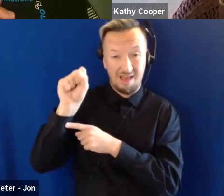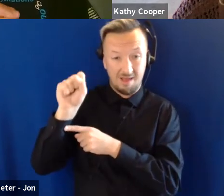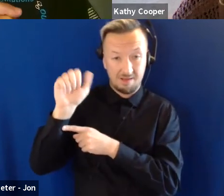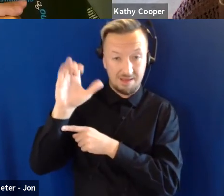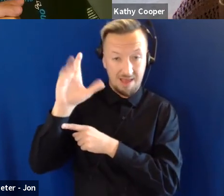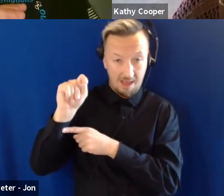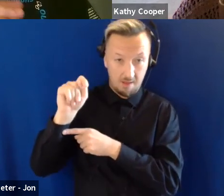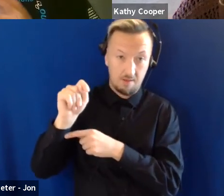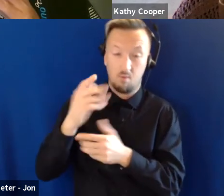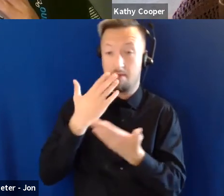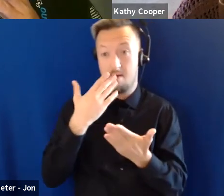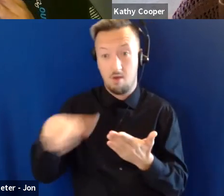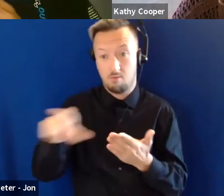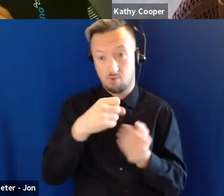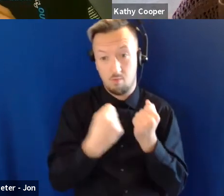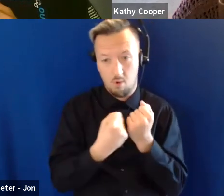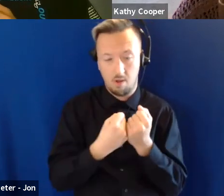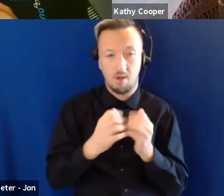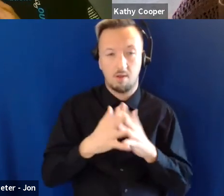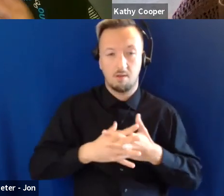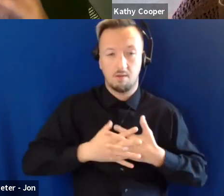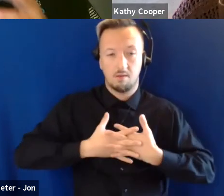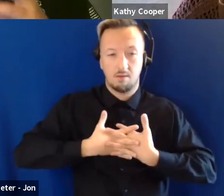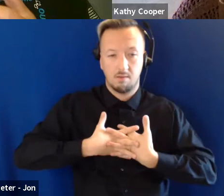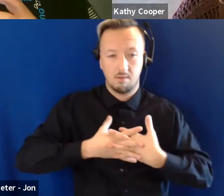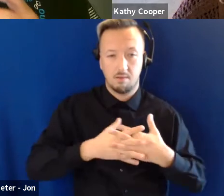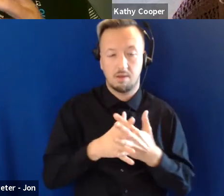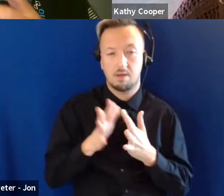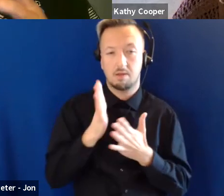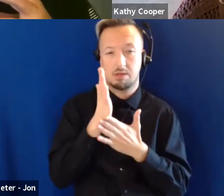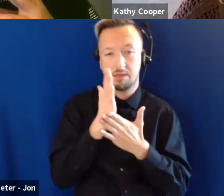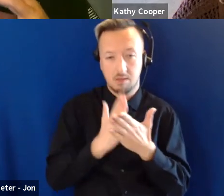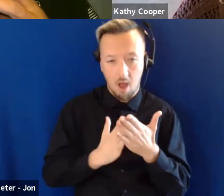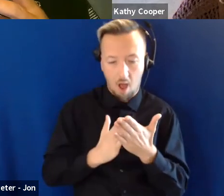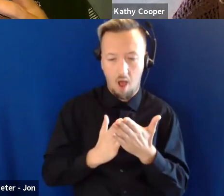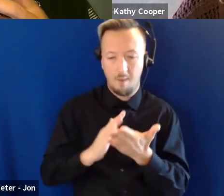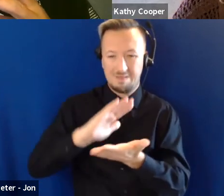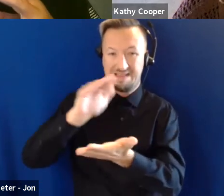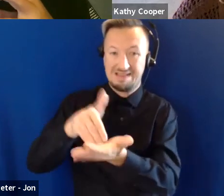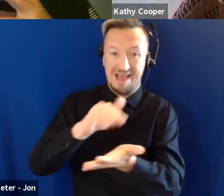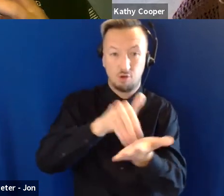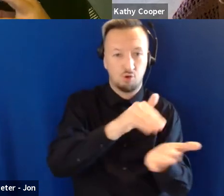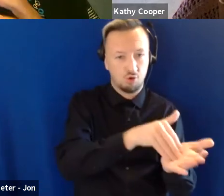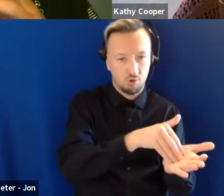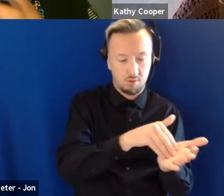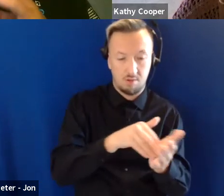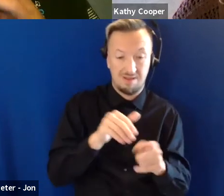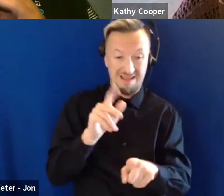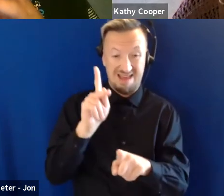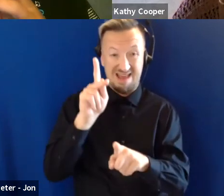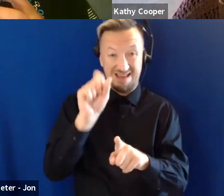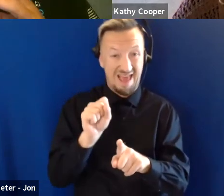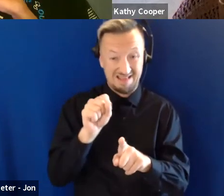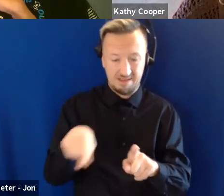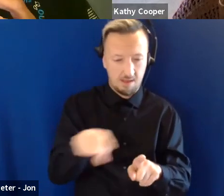to folks for helping with that. There were a certain number of centers in Kansas who, because they don't receive